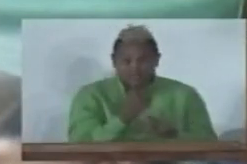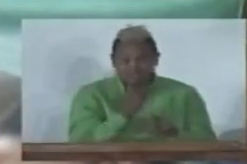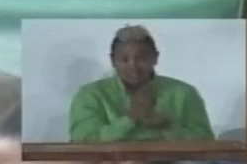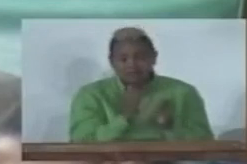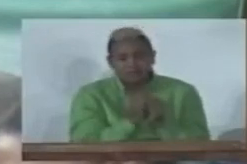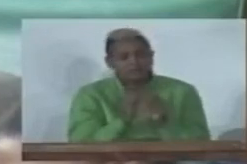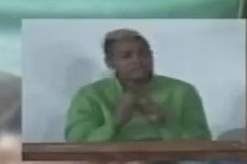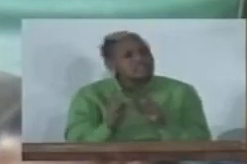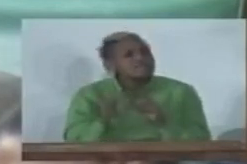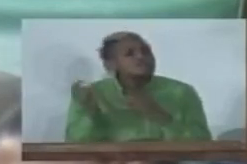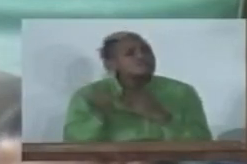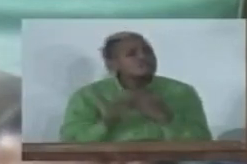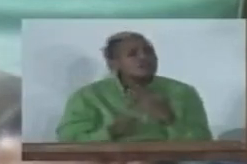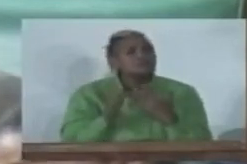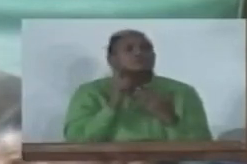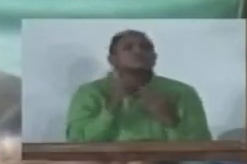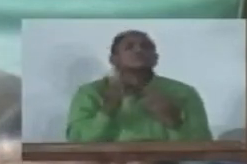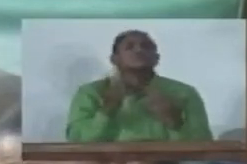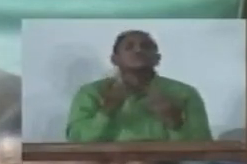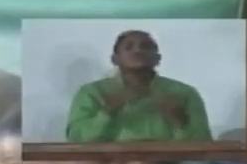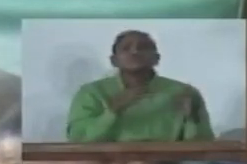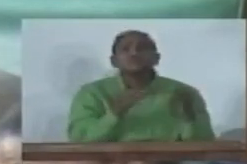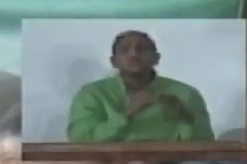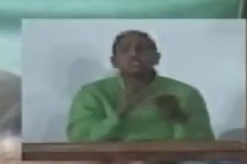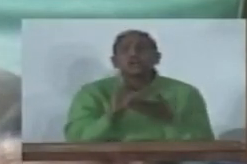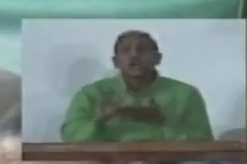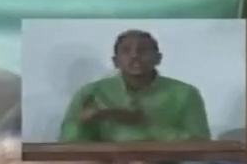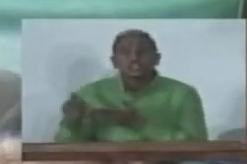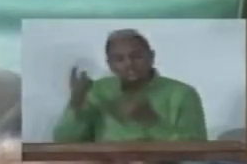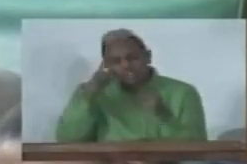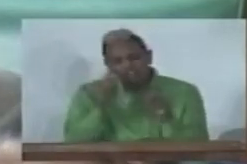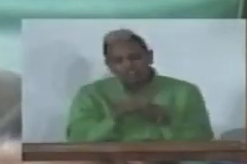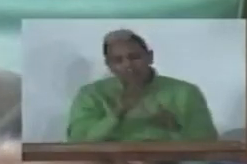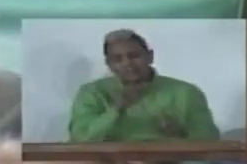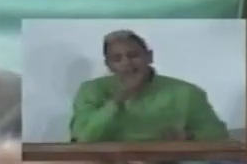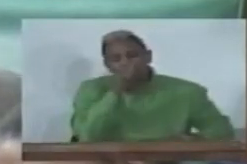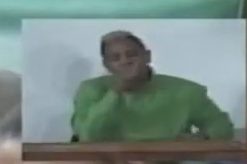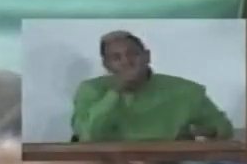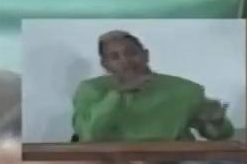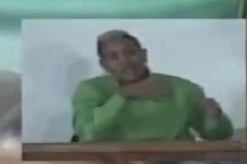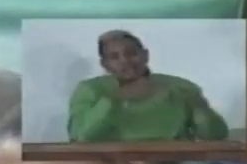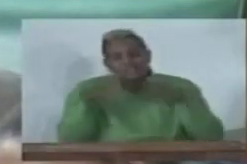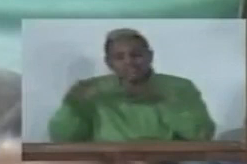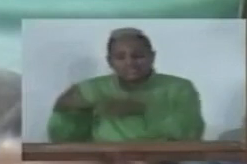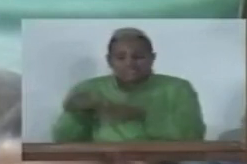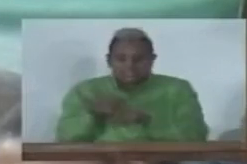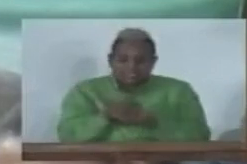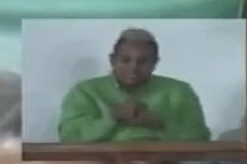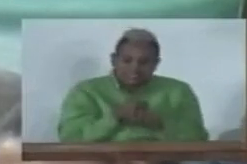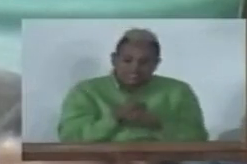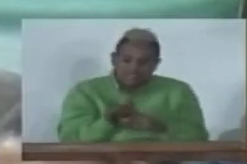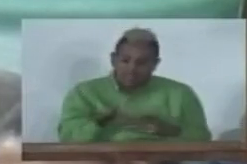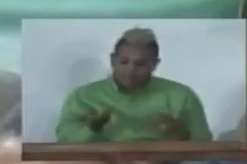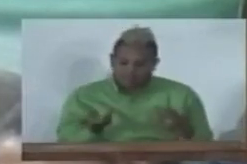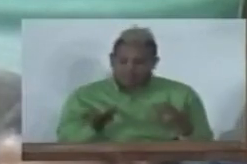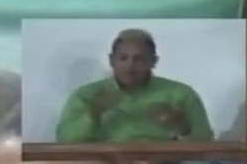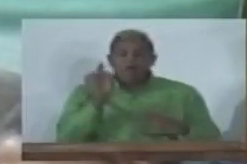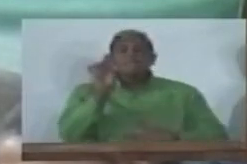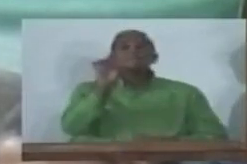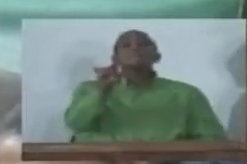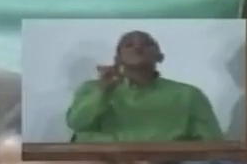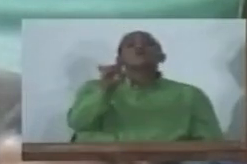and conditions stipulated in the concession agreement, that private entity, Mr. President, must